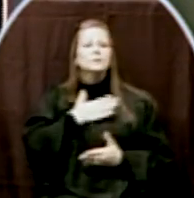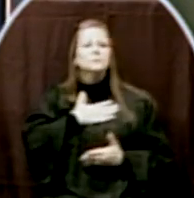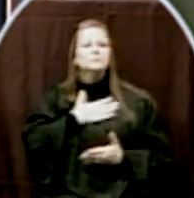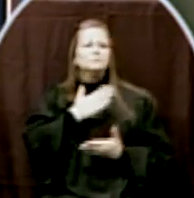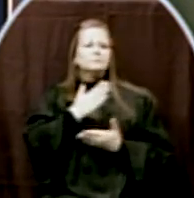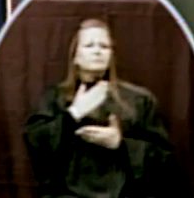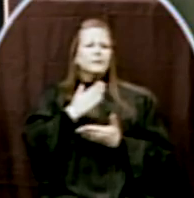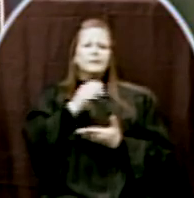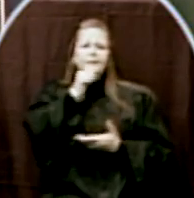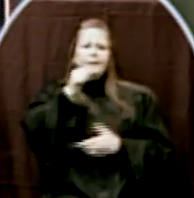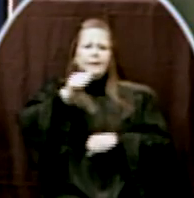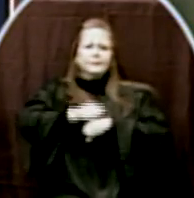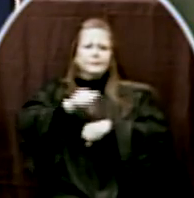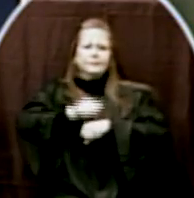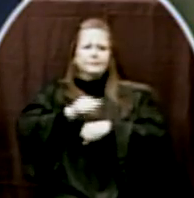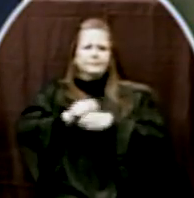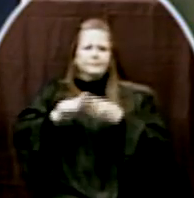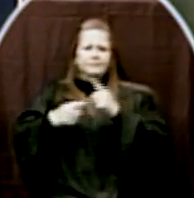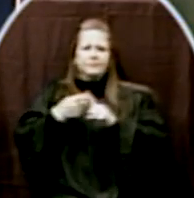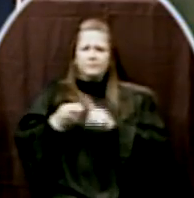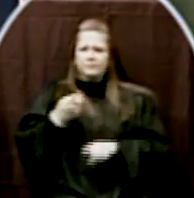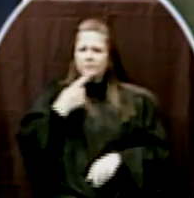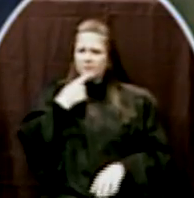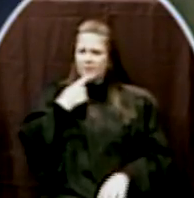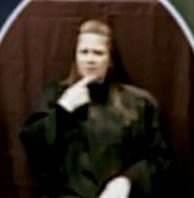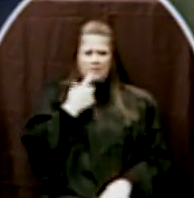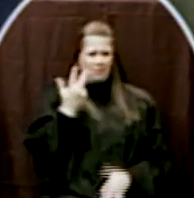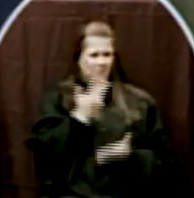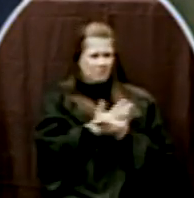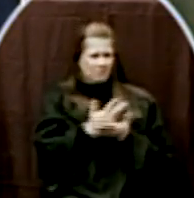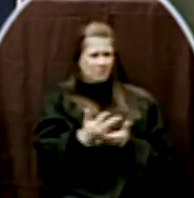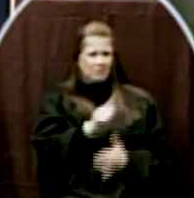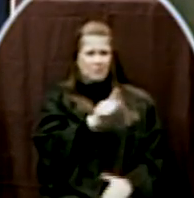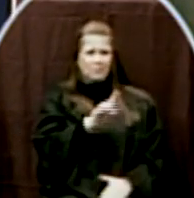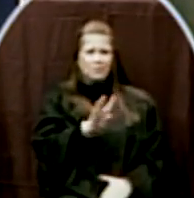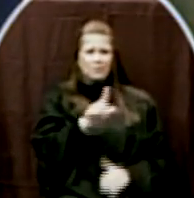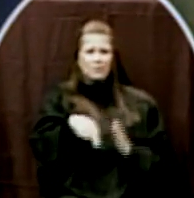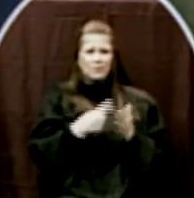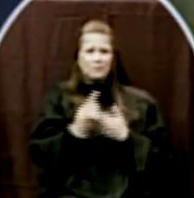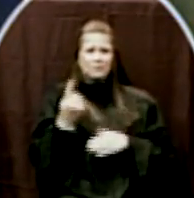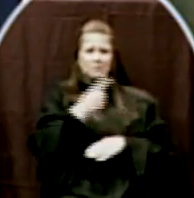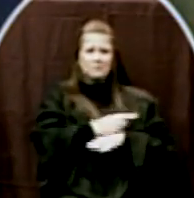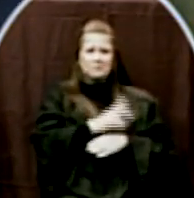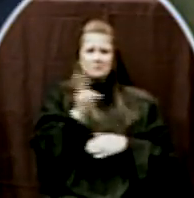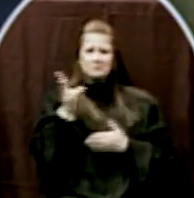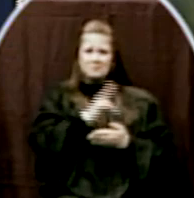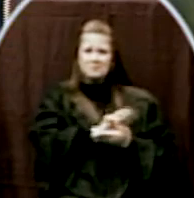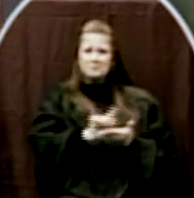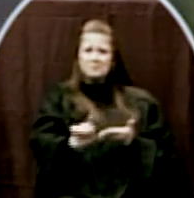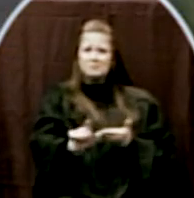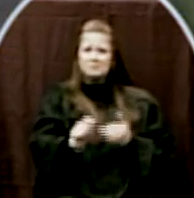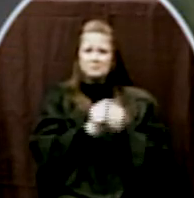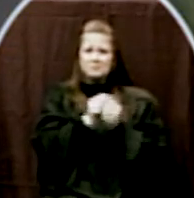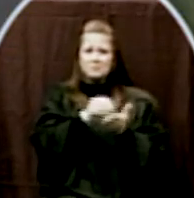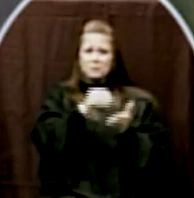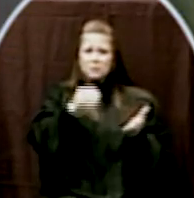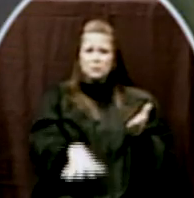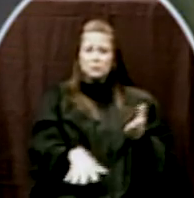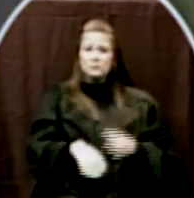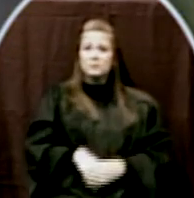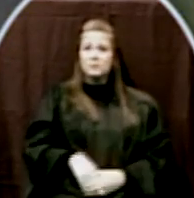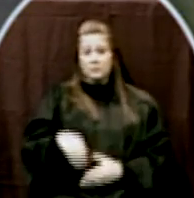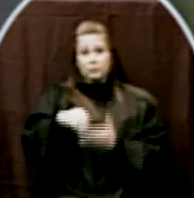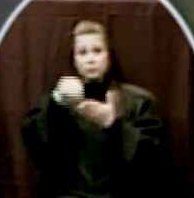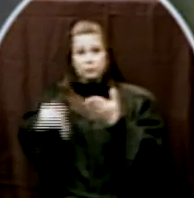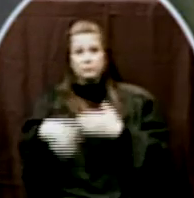say, 3 weeks, 24 hours a day, 7 days a week with your students? And some of you students probably say,